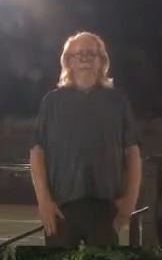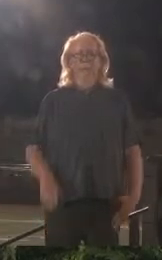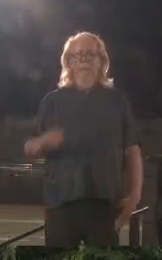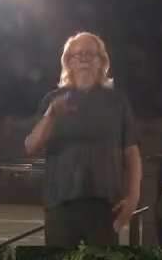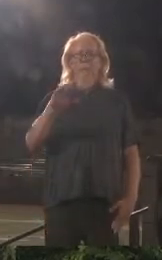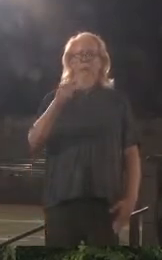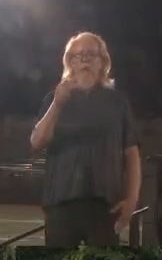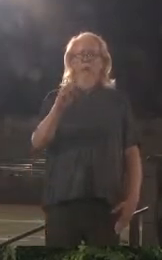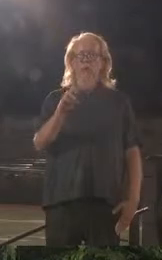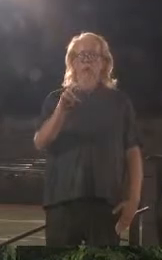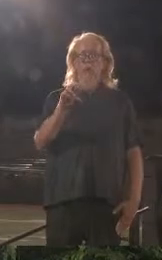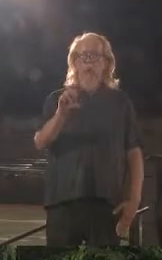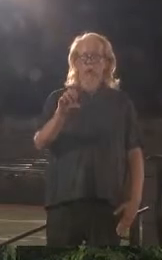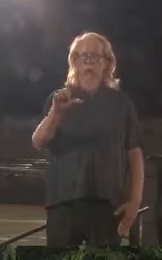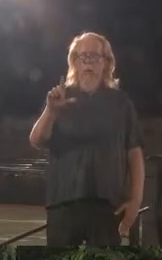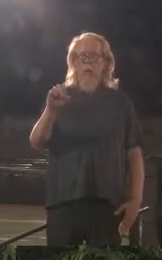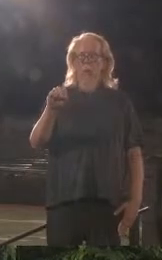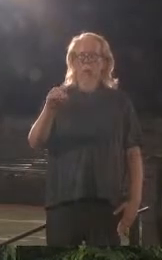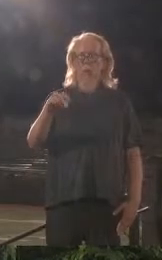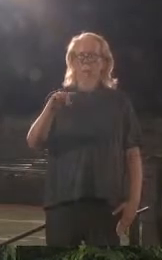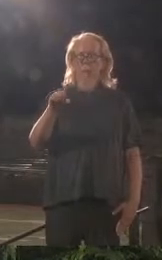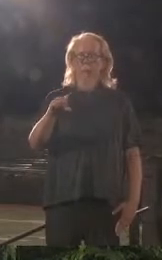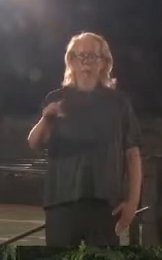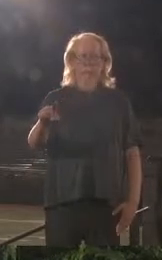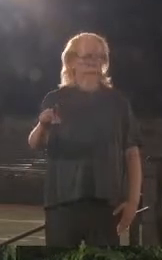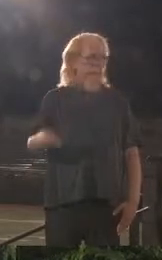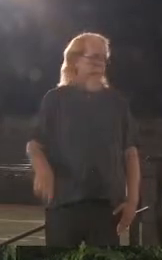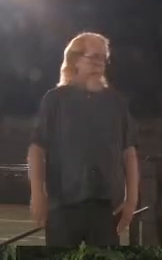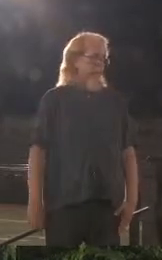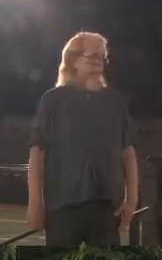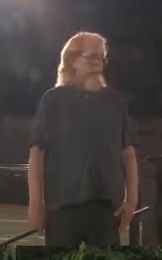George Ray Lopez.